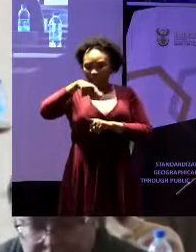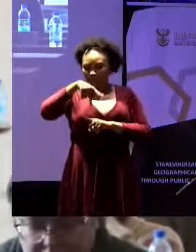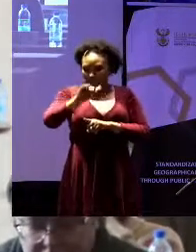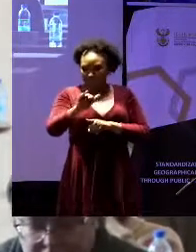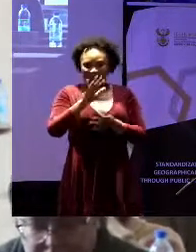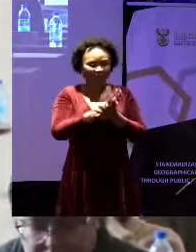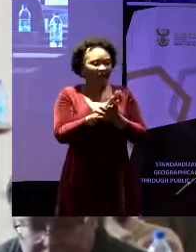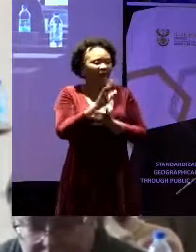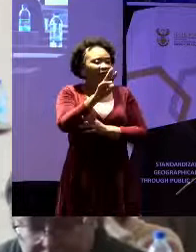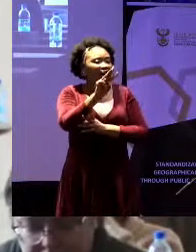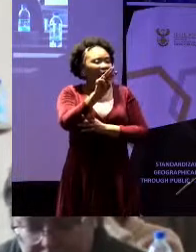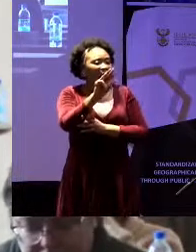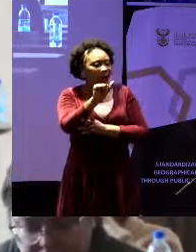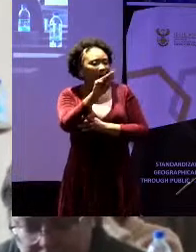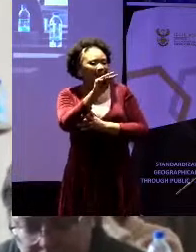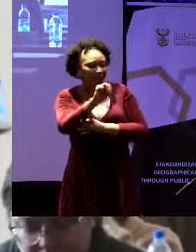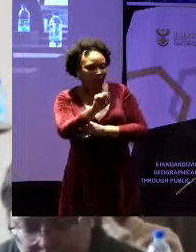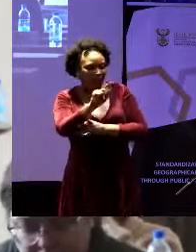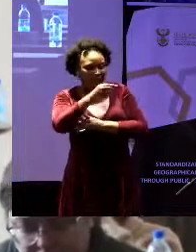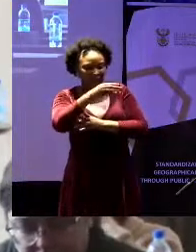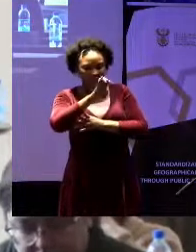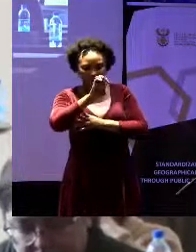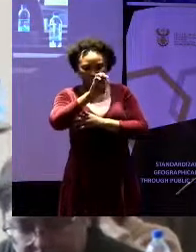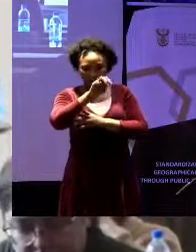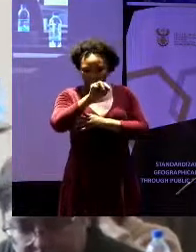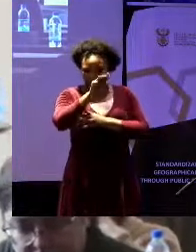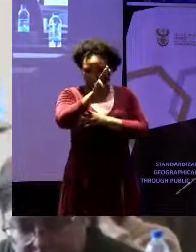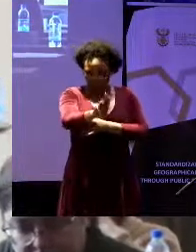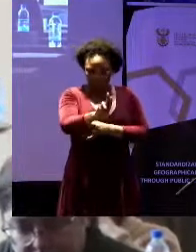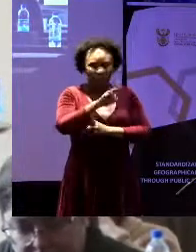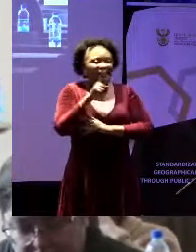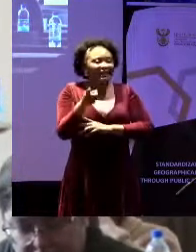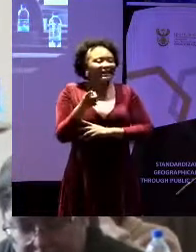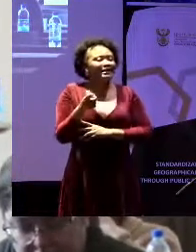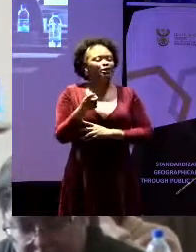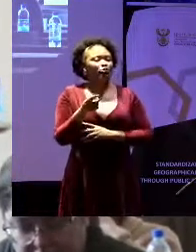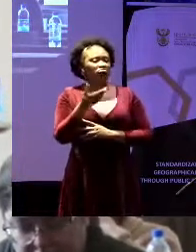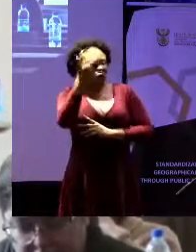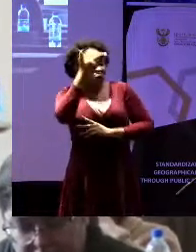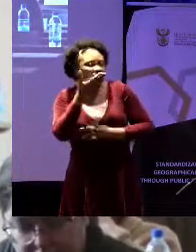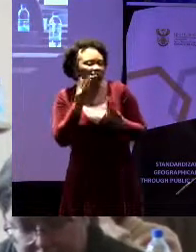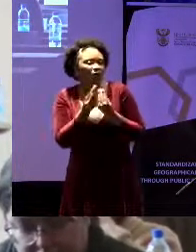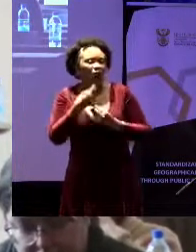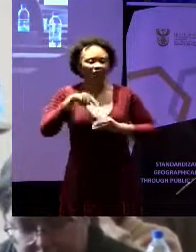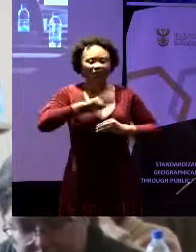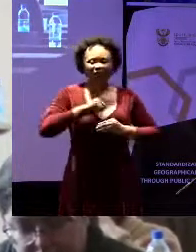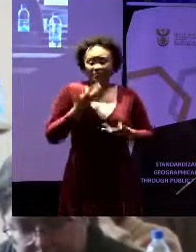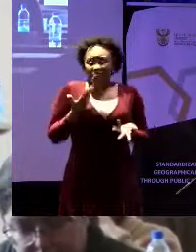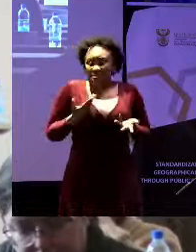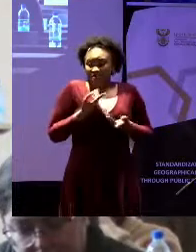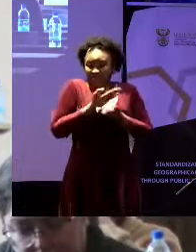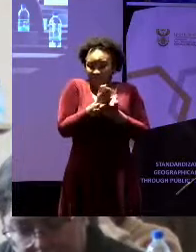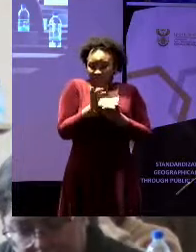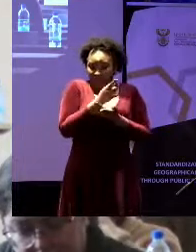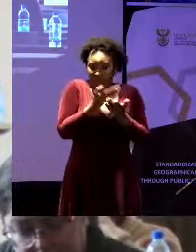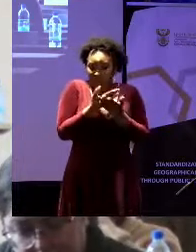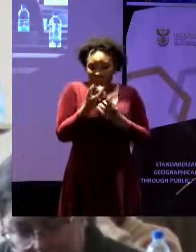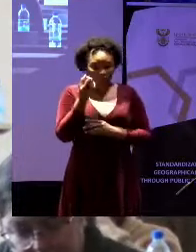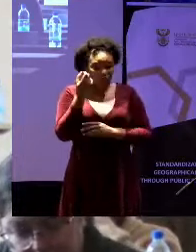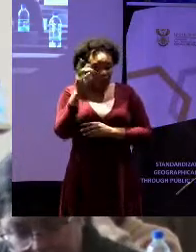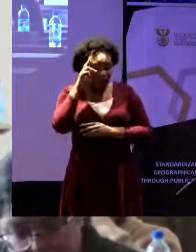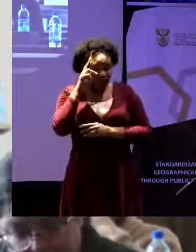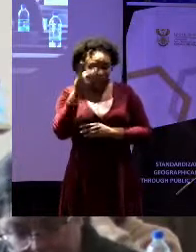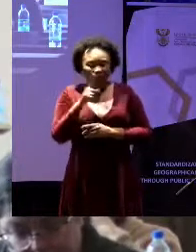with us in Ndabeni. Maybe some of you can remember who and what happened at